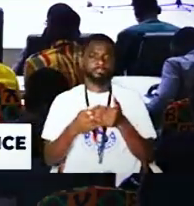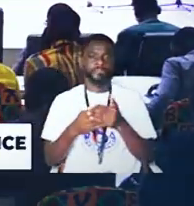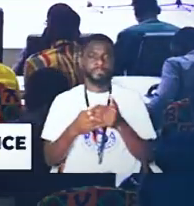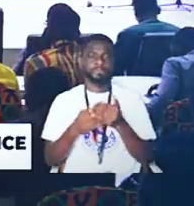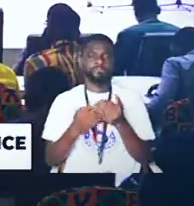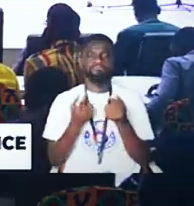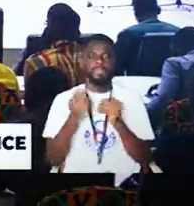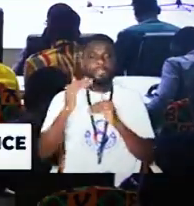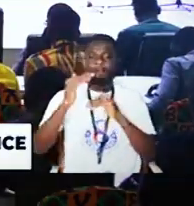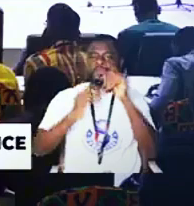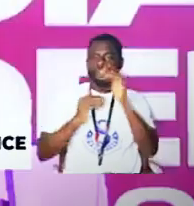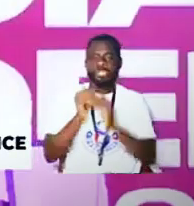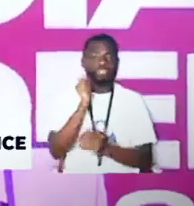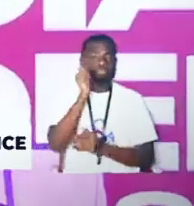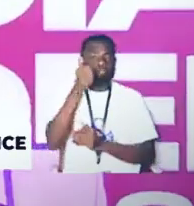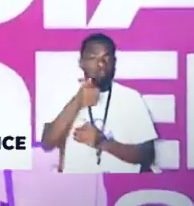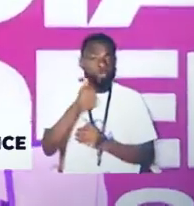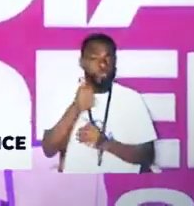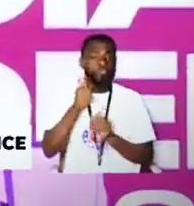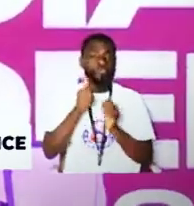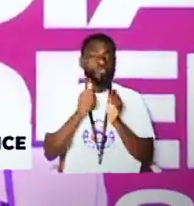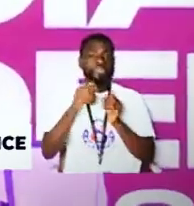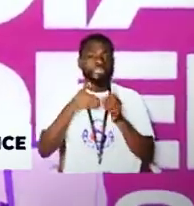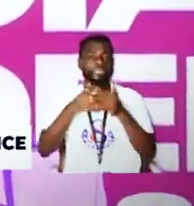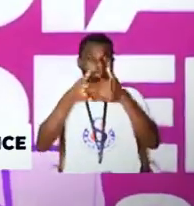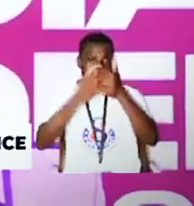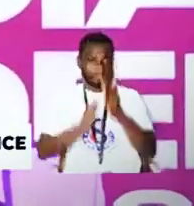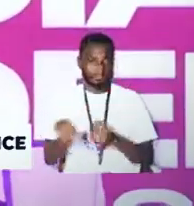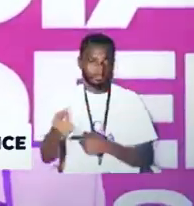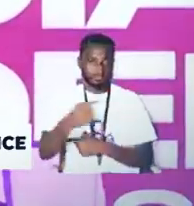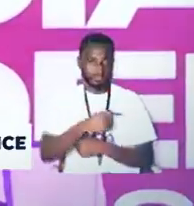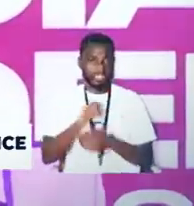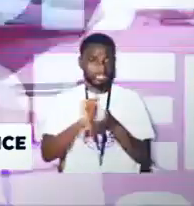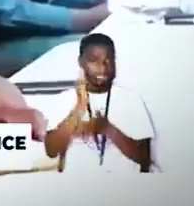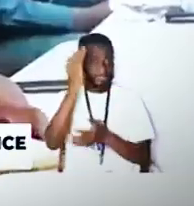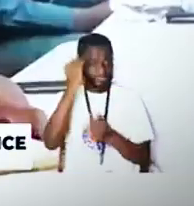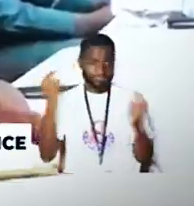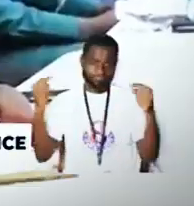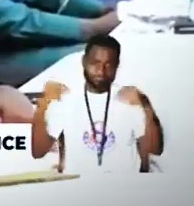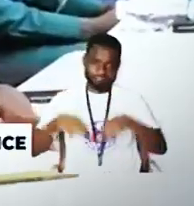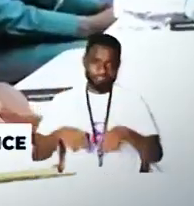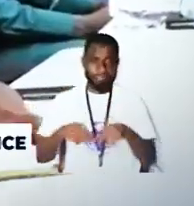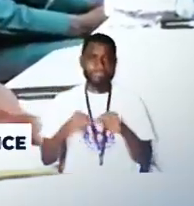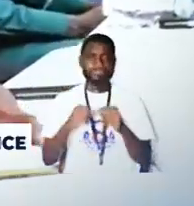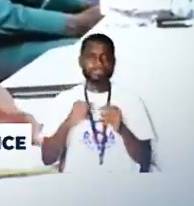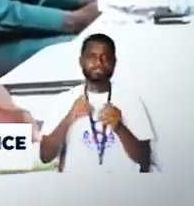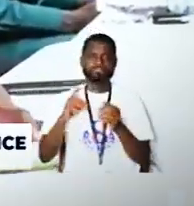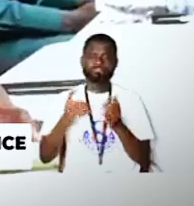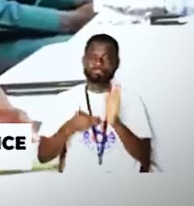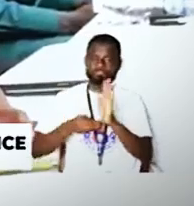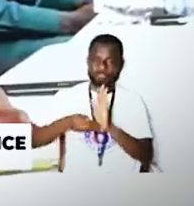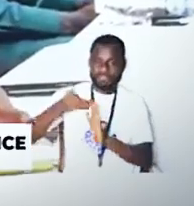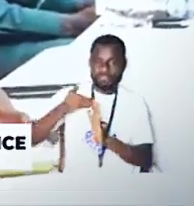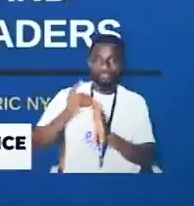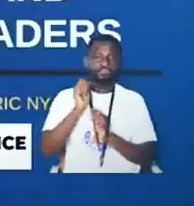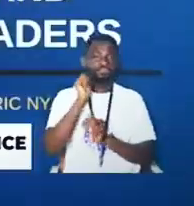building tomorrow's leaders today. That is why we are here. We are going to raise tomorrow's